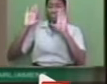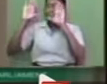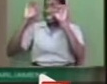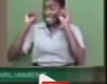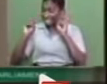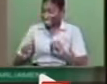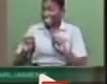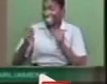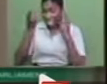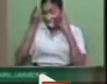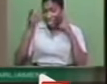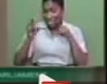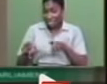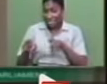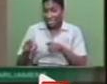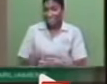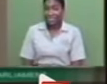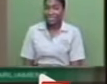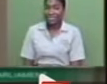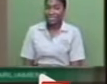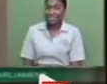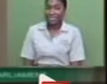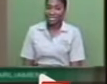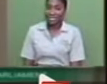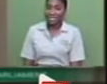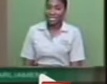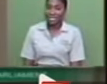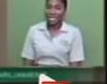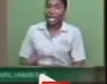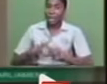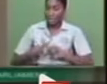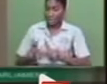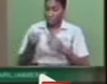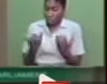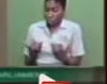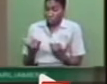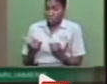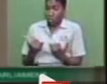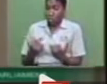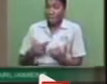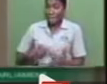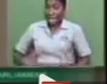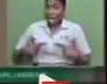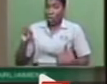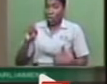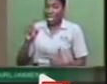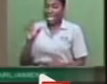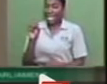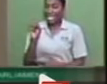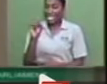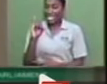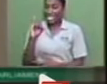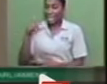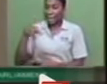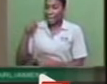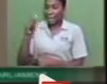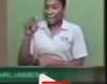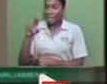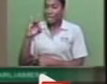Hear these words. Presently in my constituency, there is anxiety at both ends of the